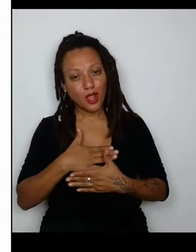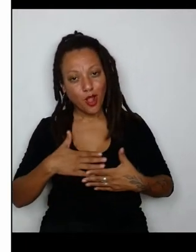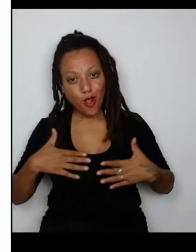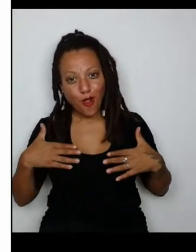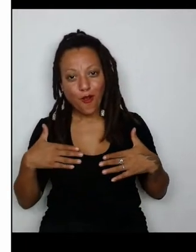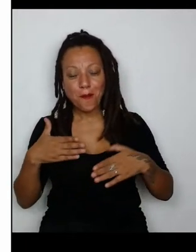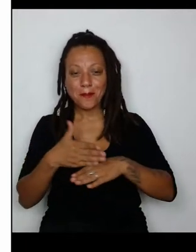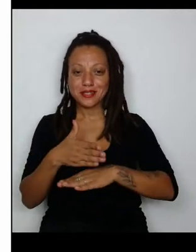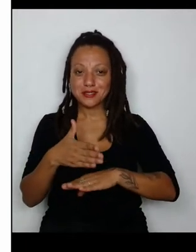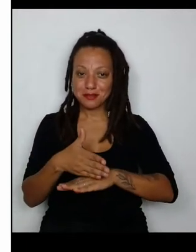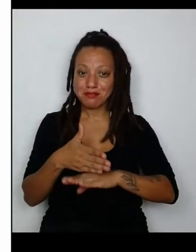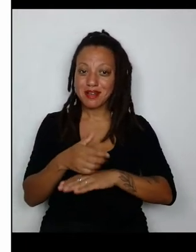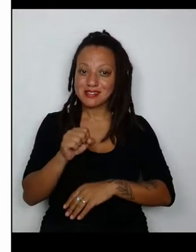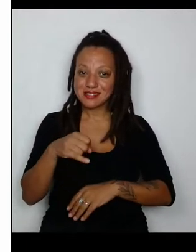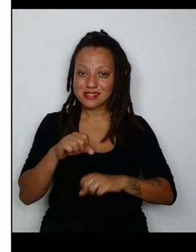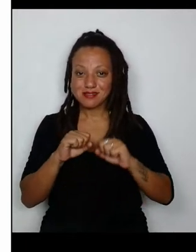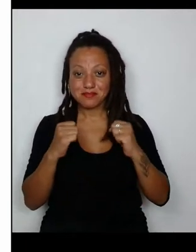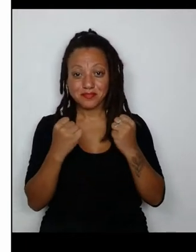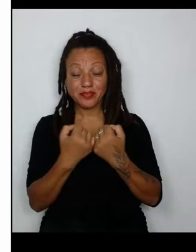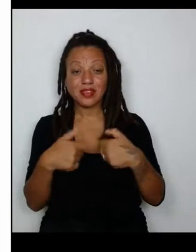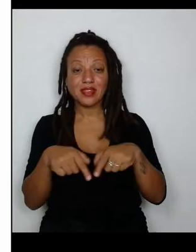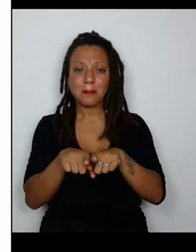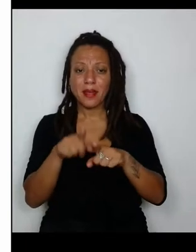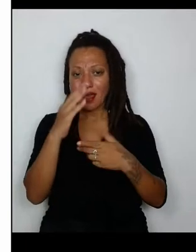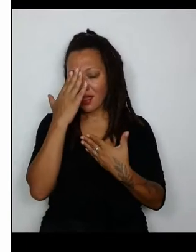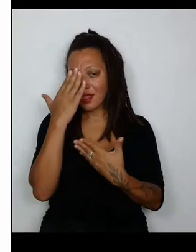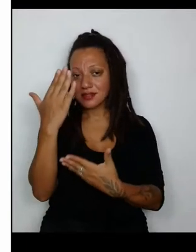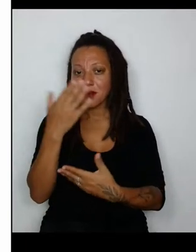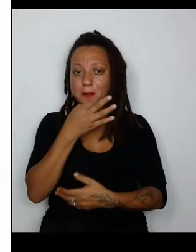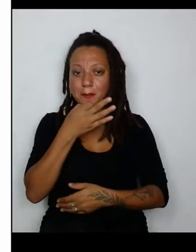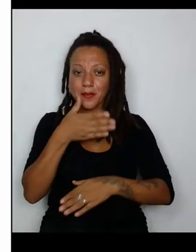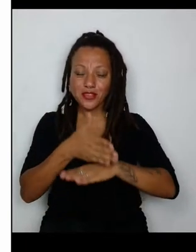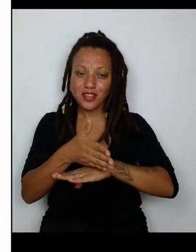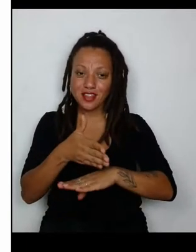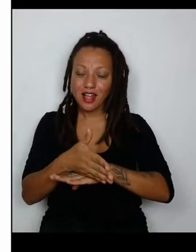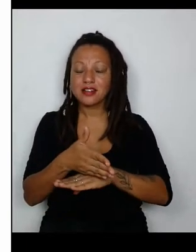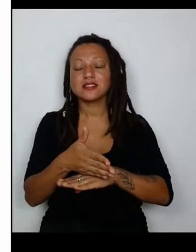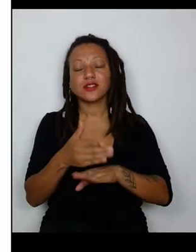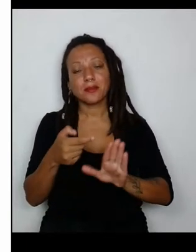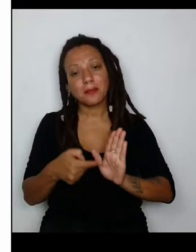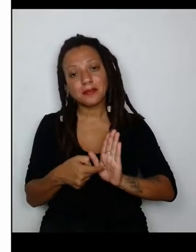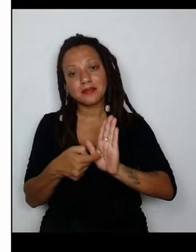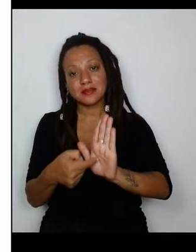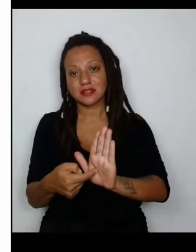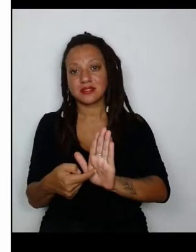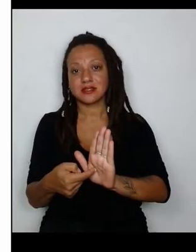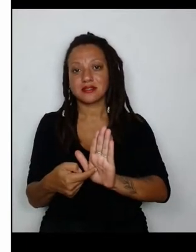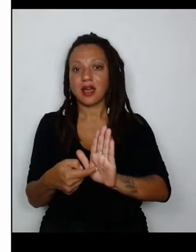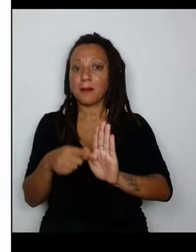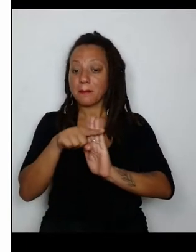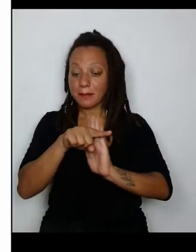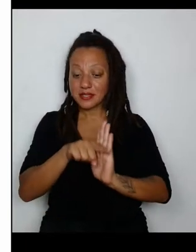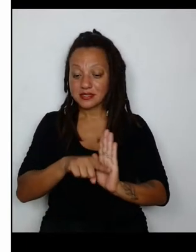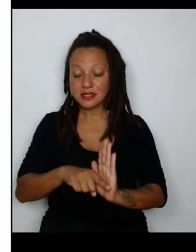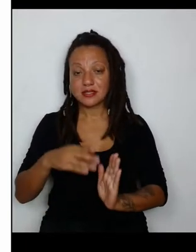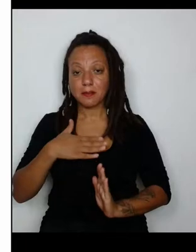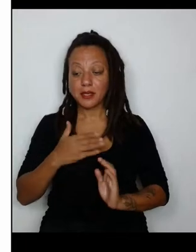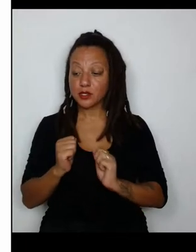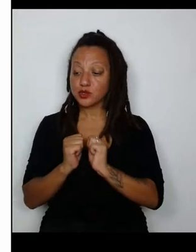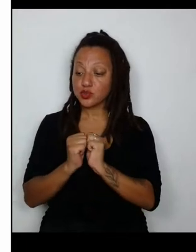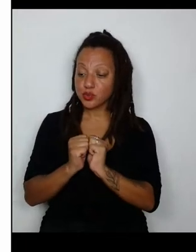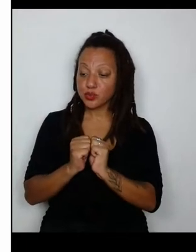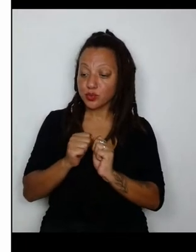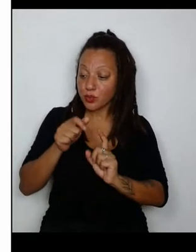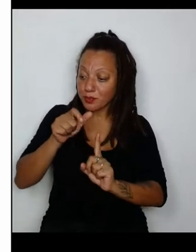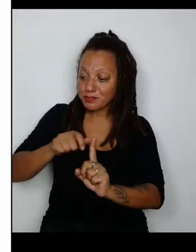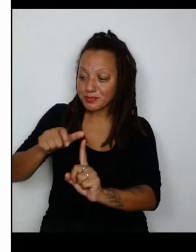grateful for the opportunity to present aside scholars whose work i have admired for many years i also wish to thank our